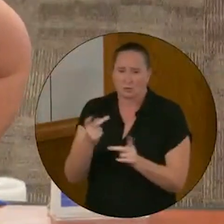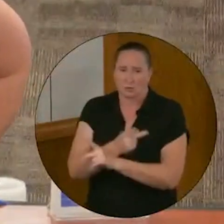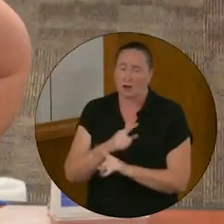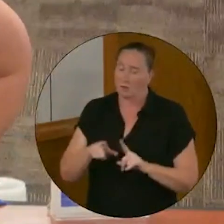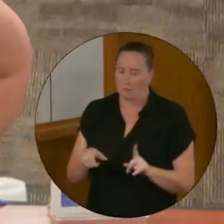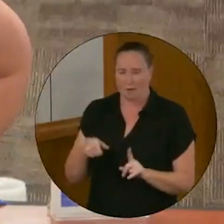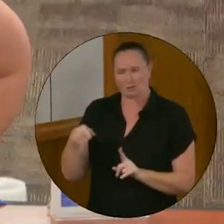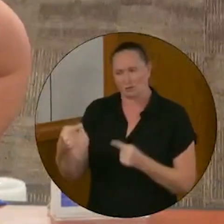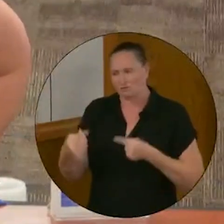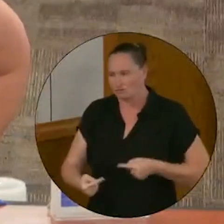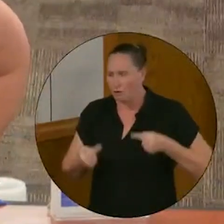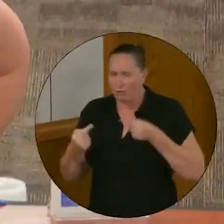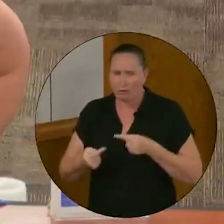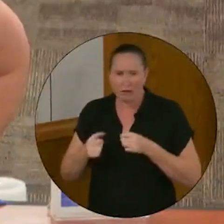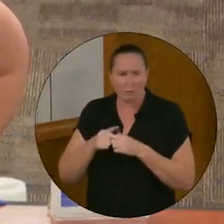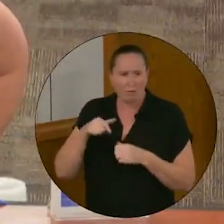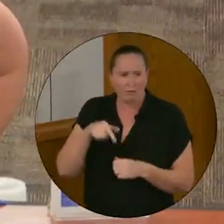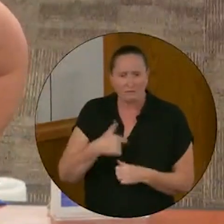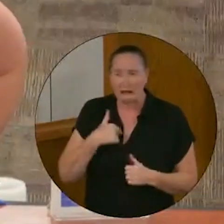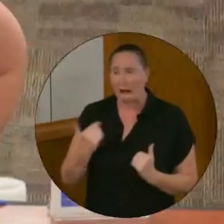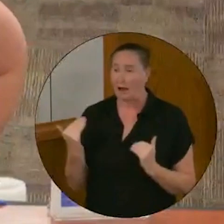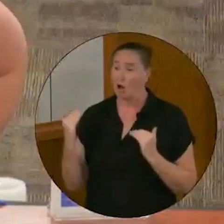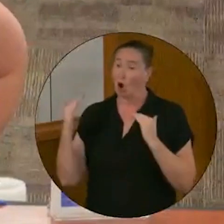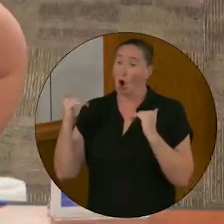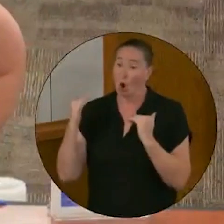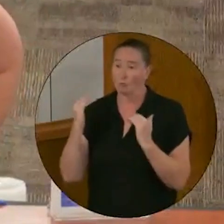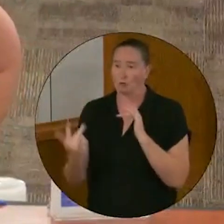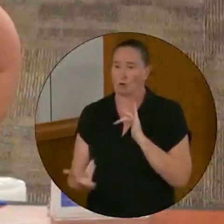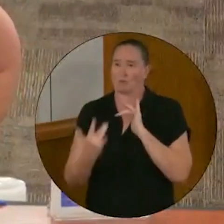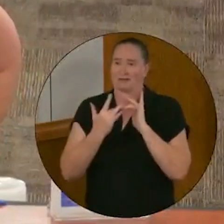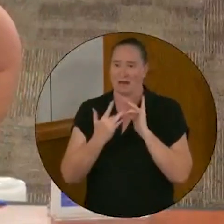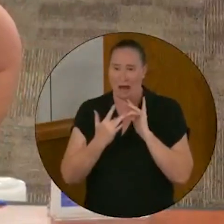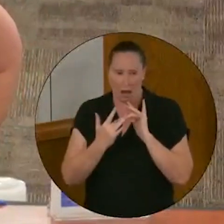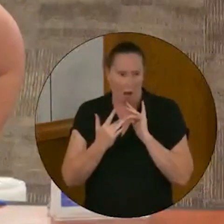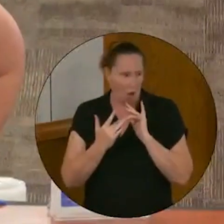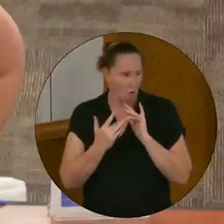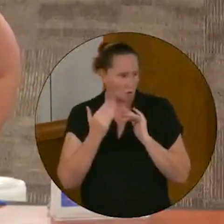she is struggling with this. I hope that you will reach out to me to let me know how